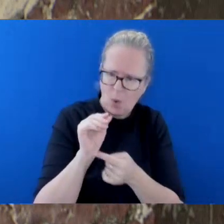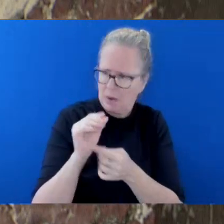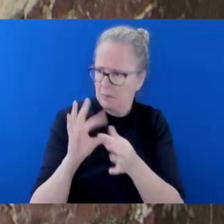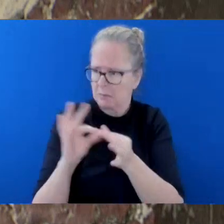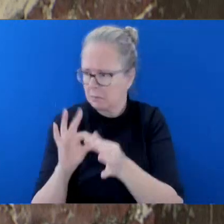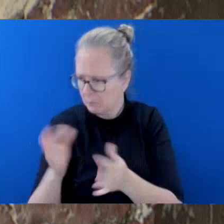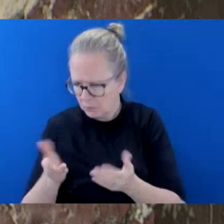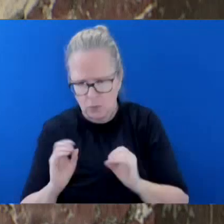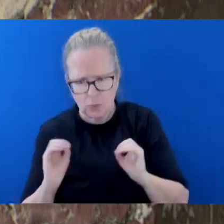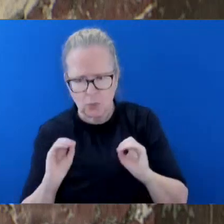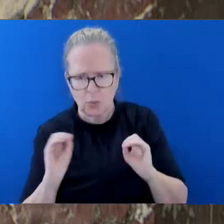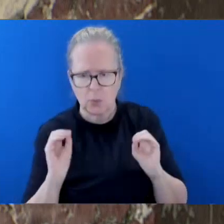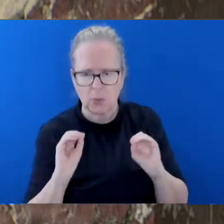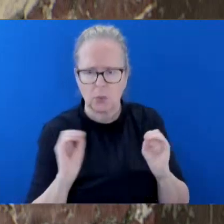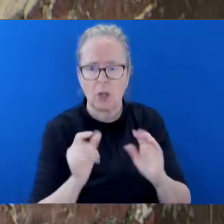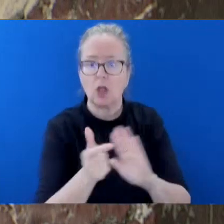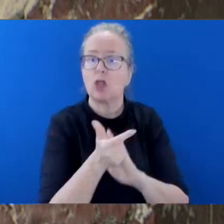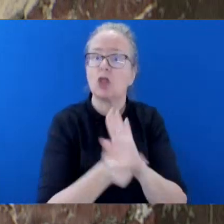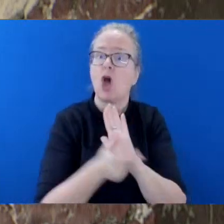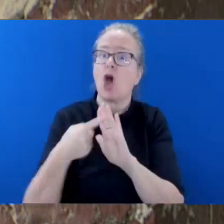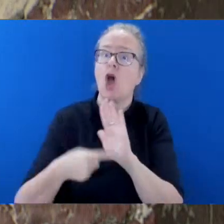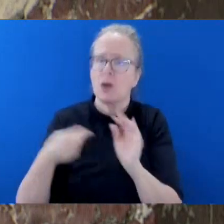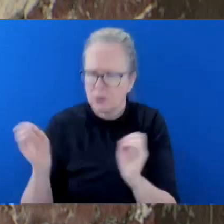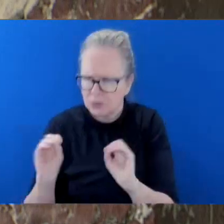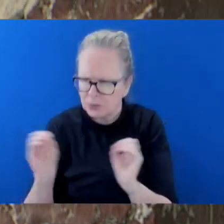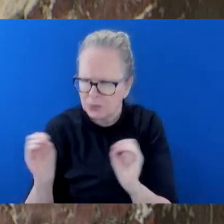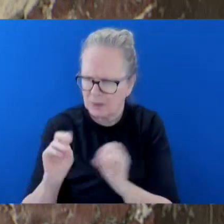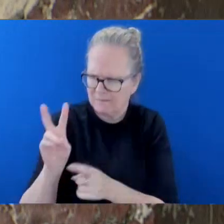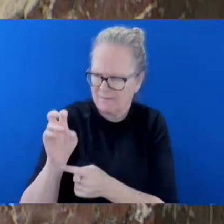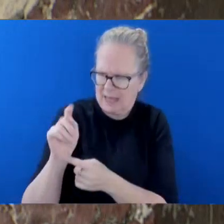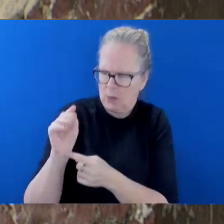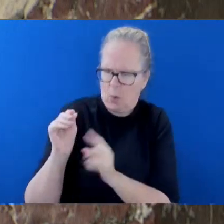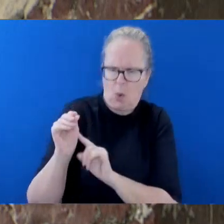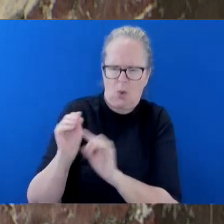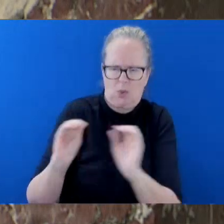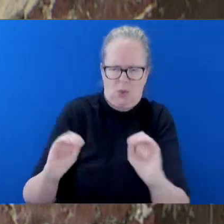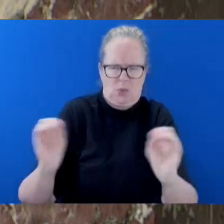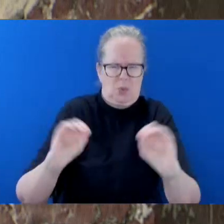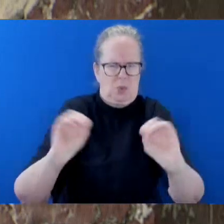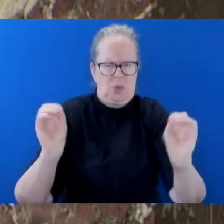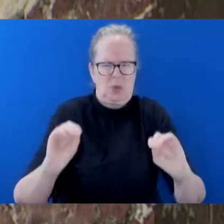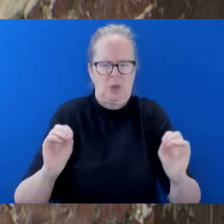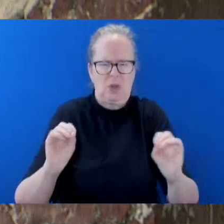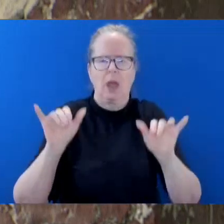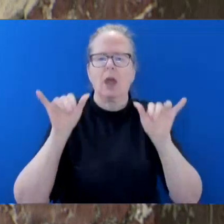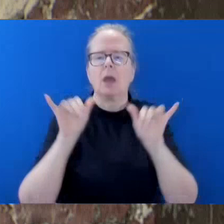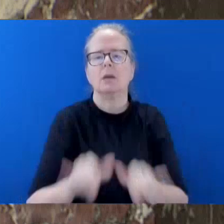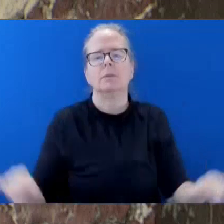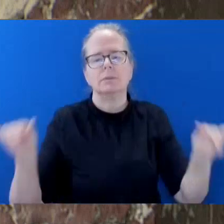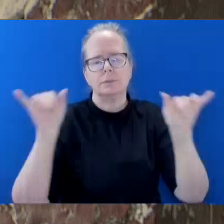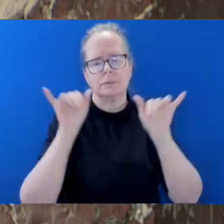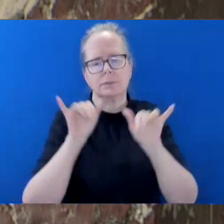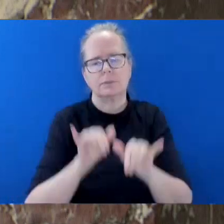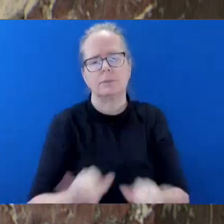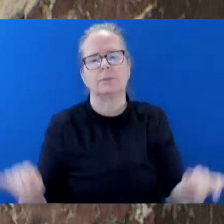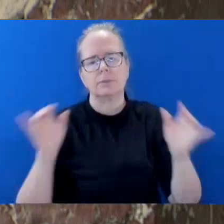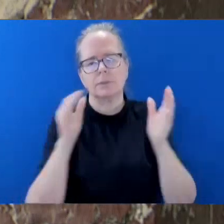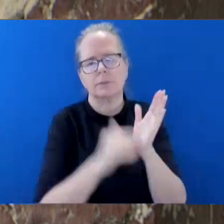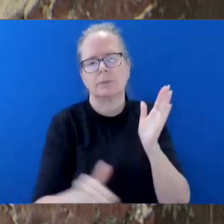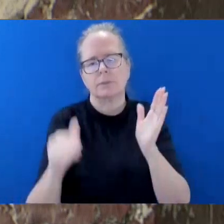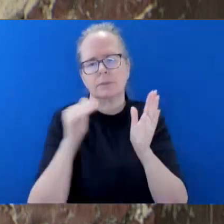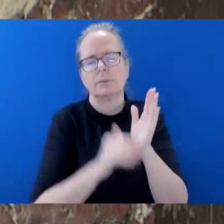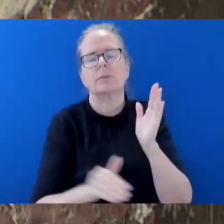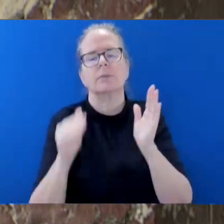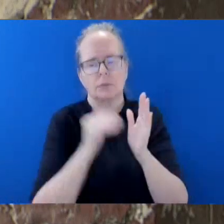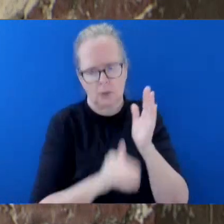and it has been described again and again by the First Nations Leadership Council and others as fear-mongering that is unhelpful, it is